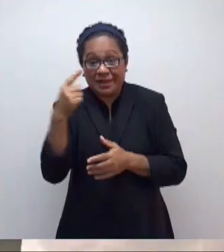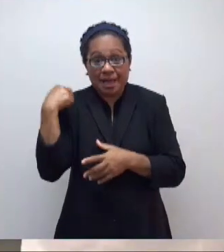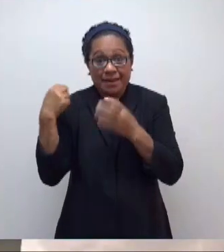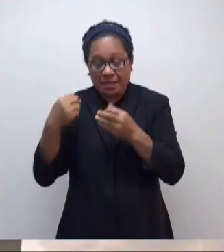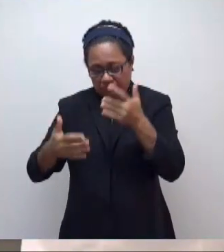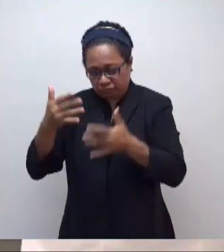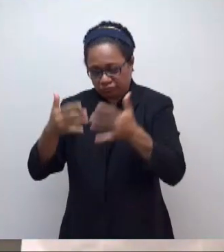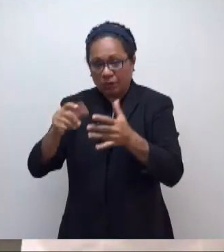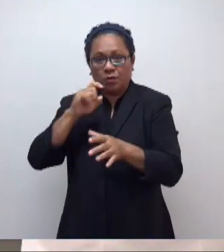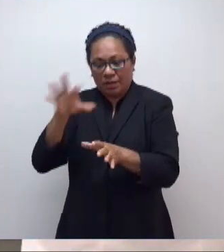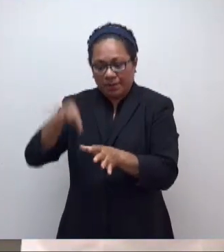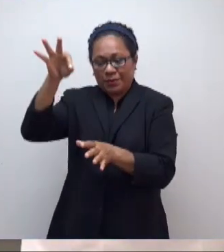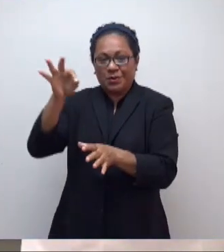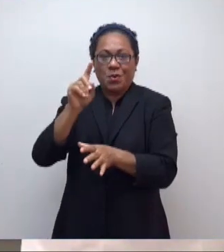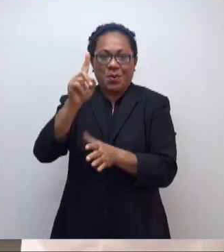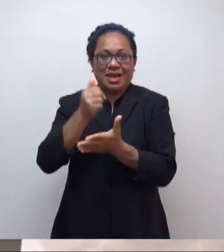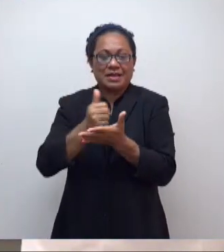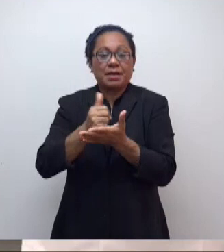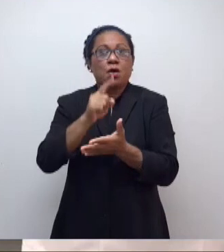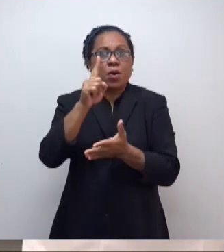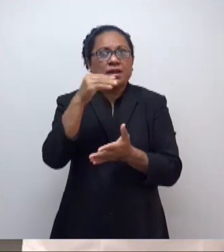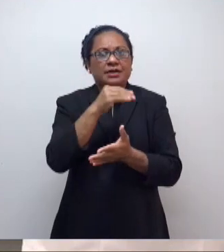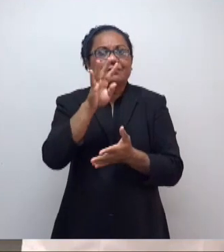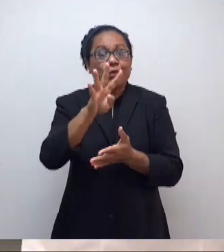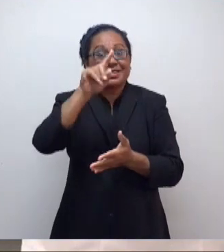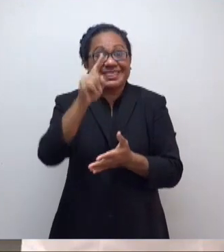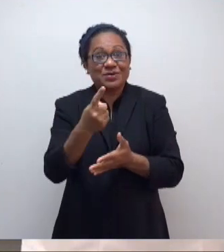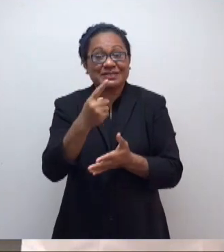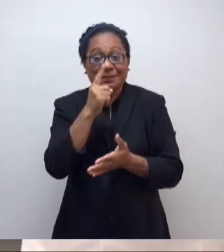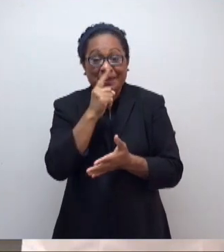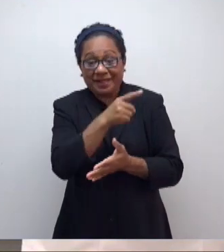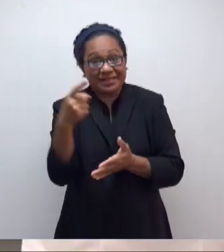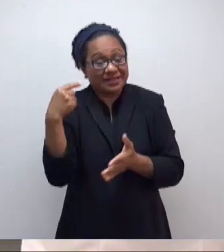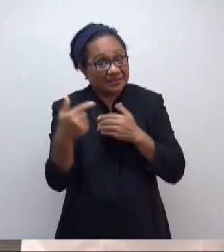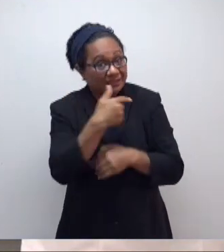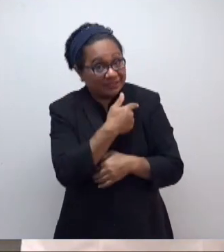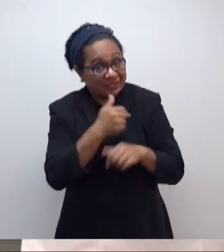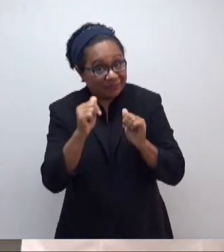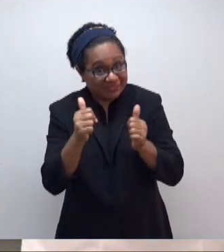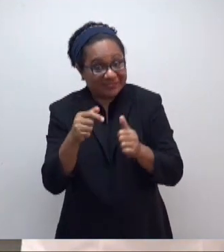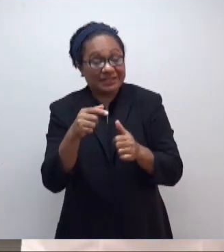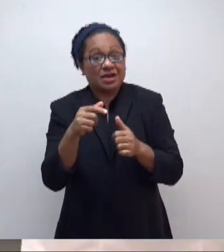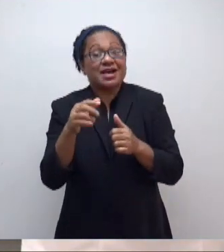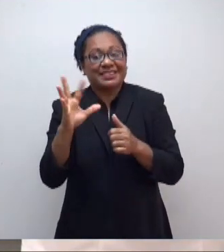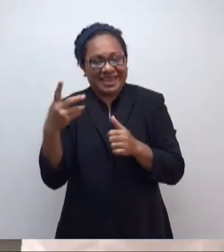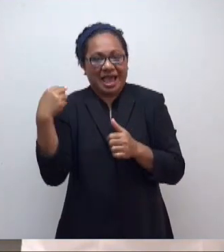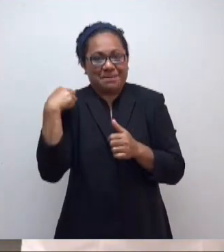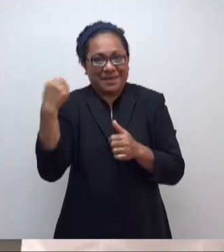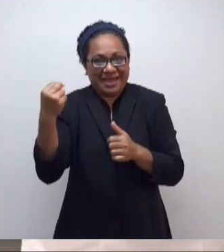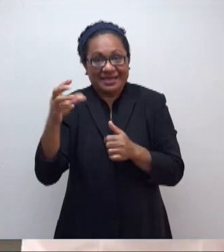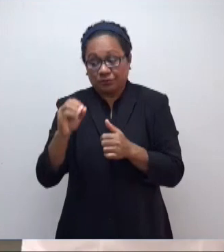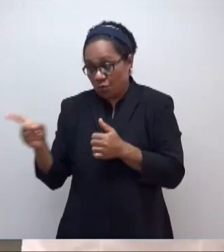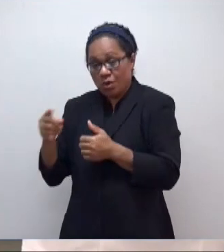number from the 104,000 fully vaccinated Fijians who applied to enter this